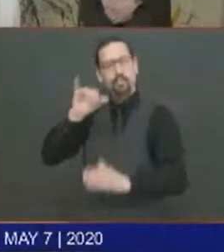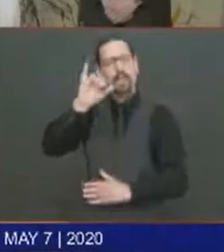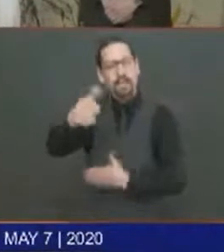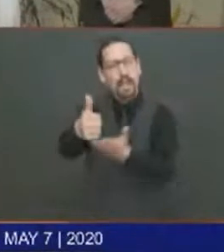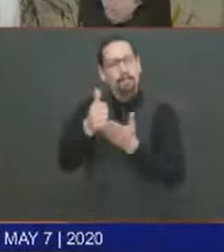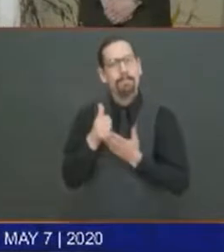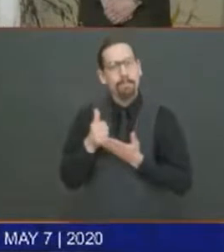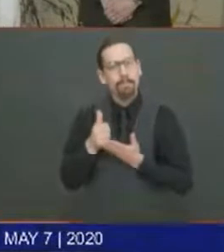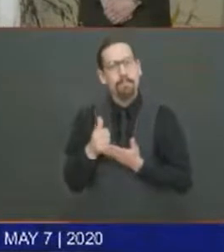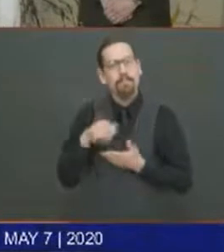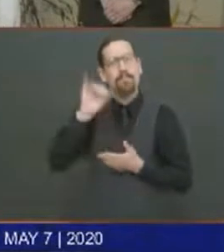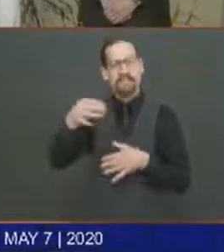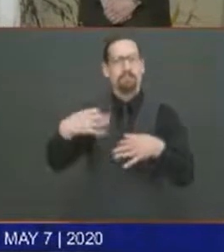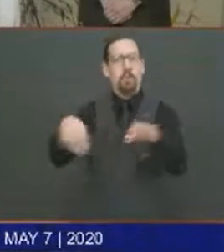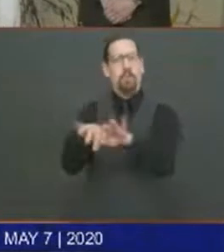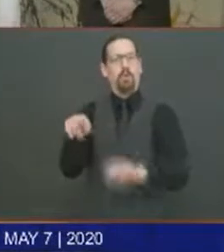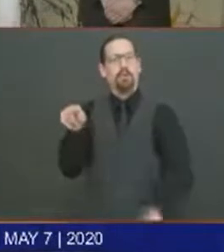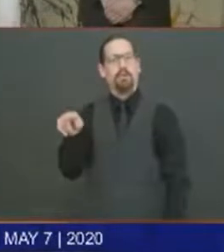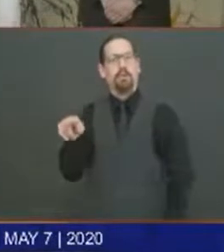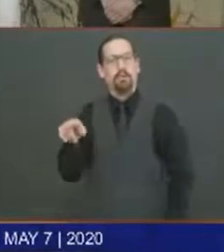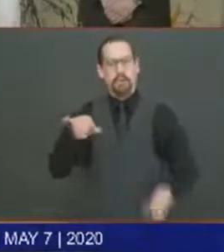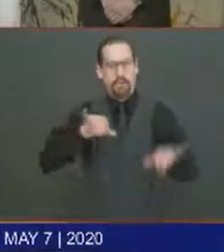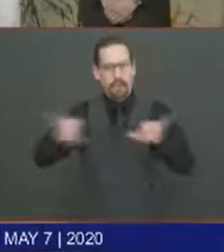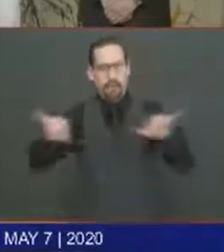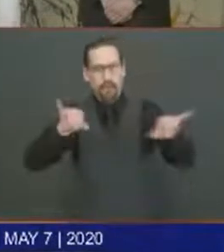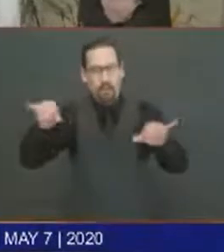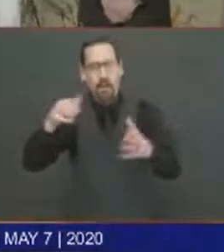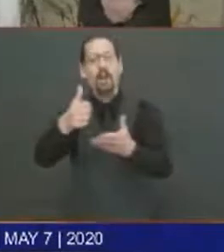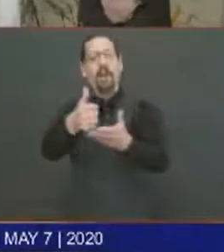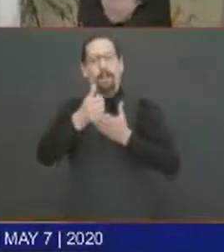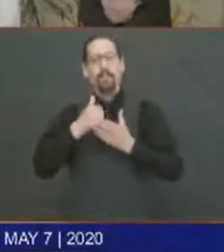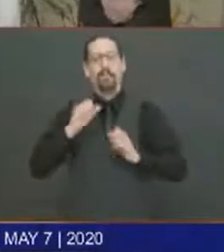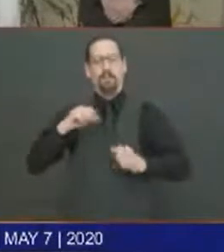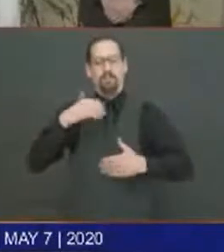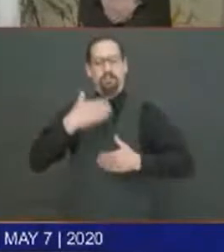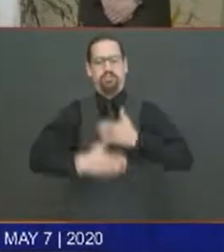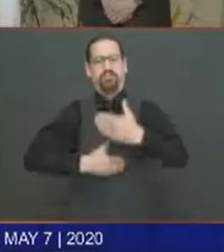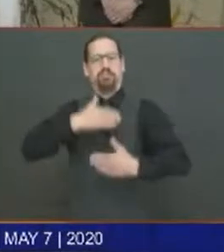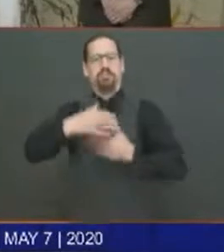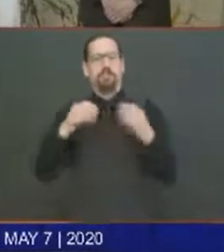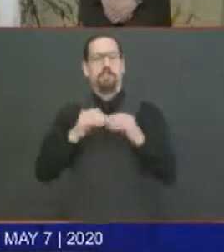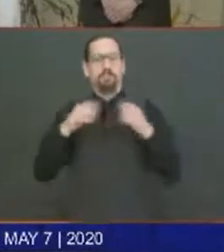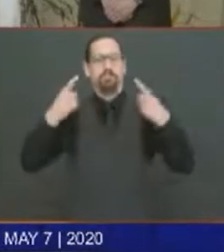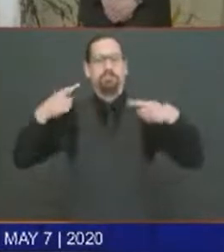phase two, that it's safe to go ahead and do that.